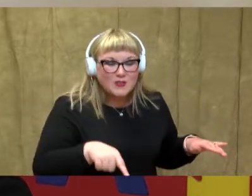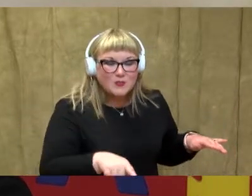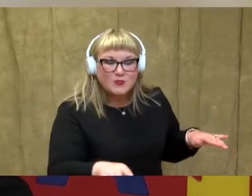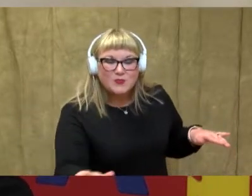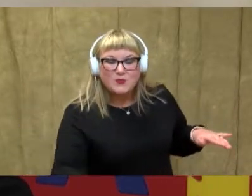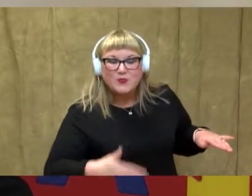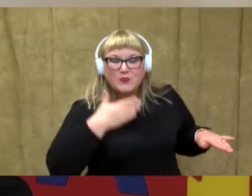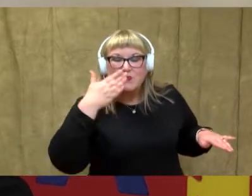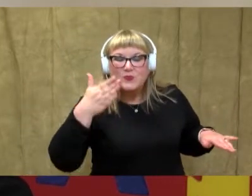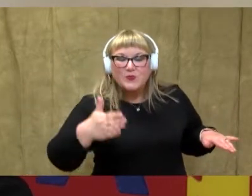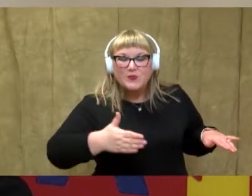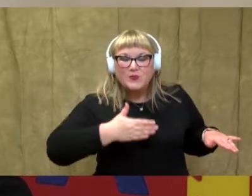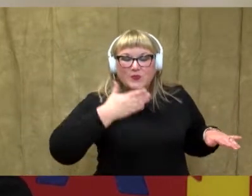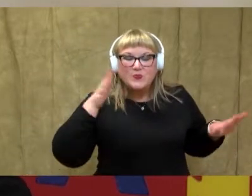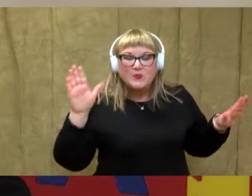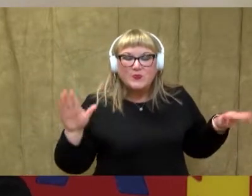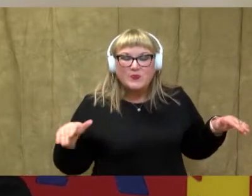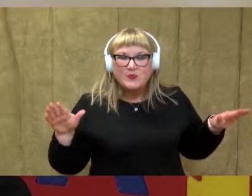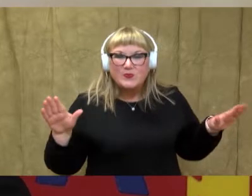perfume